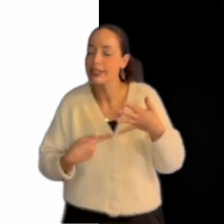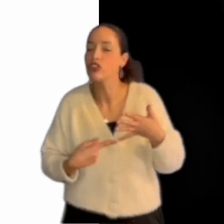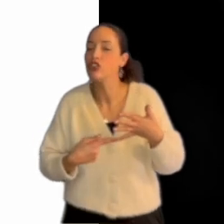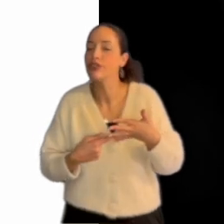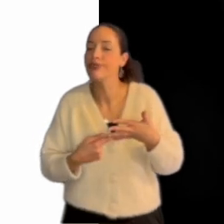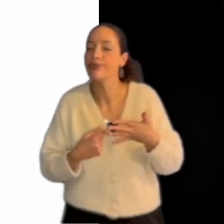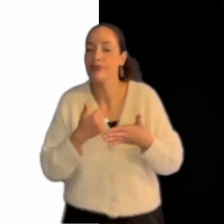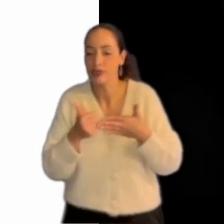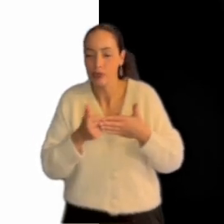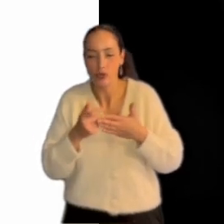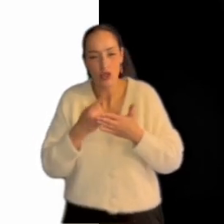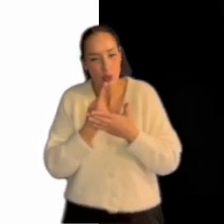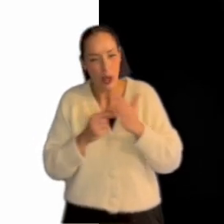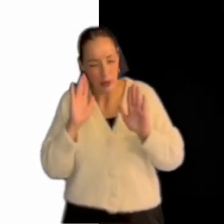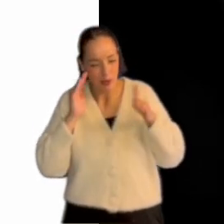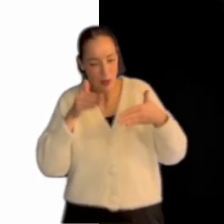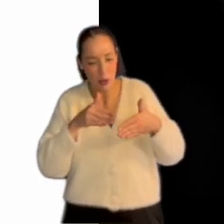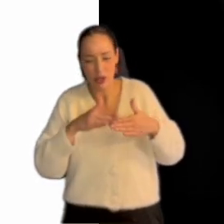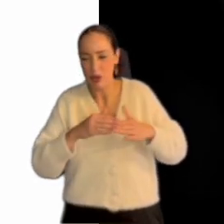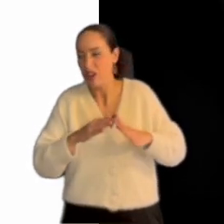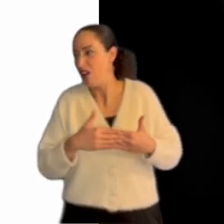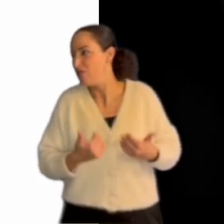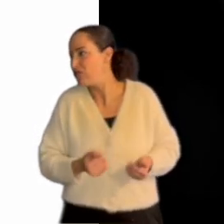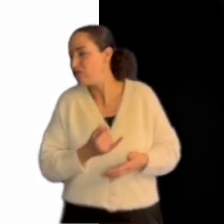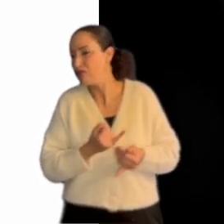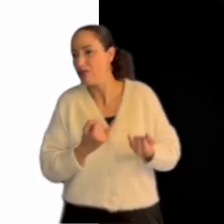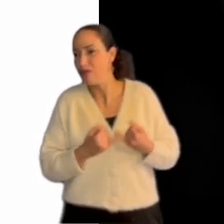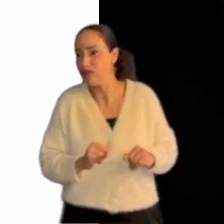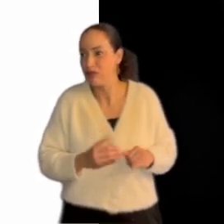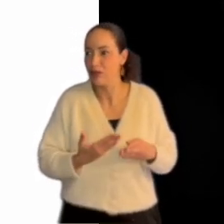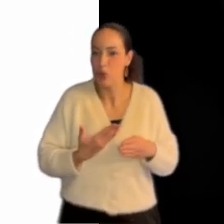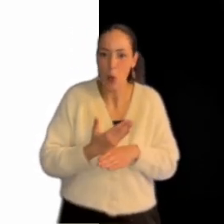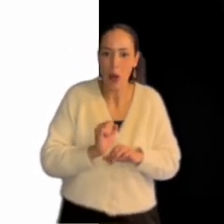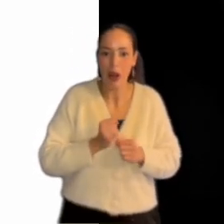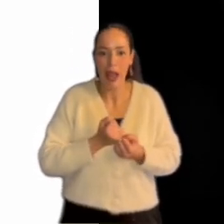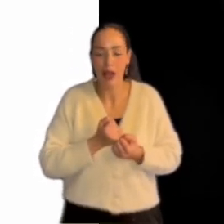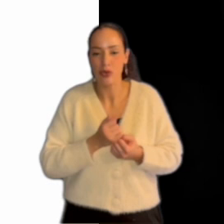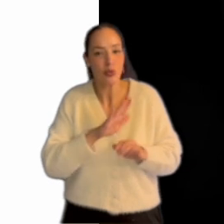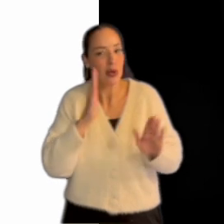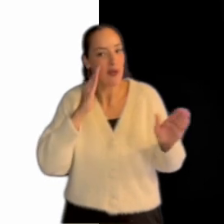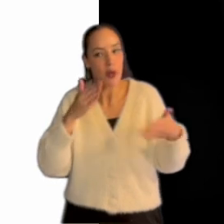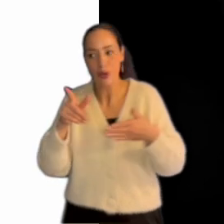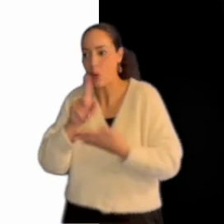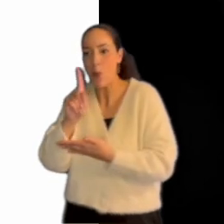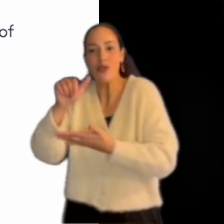instead. In trauma-informed practice, reflection is a tool which can encourage us to focus on both.